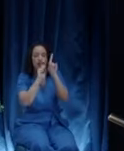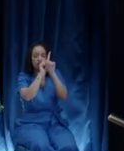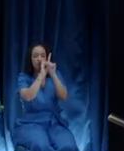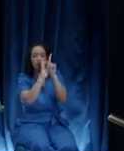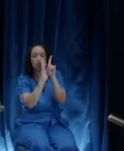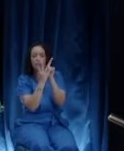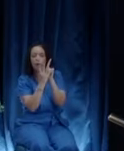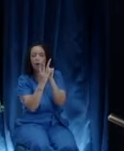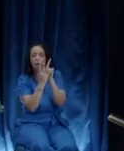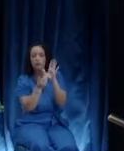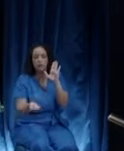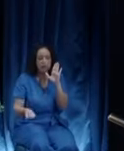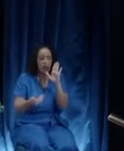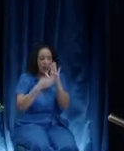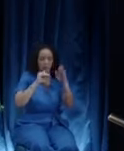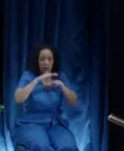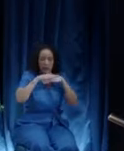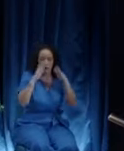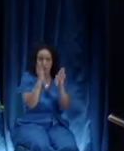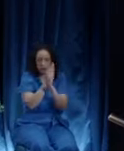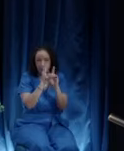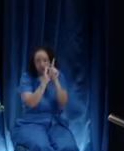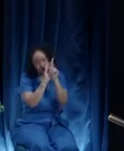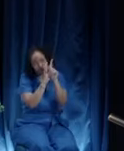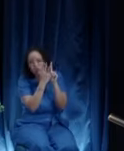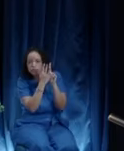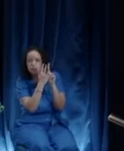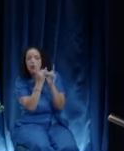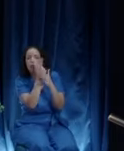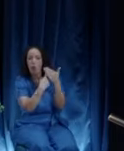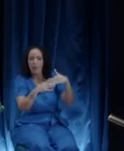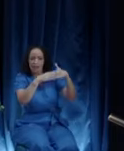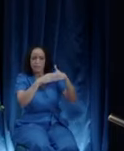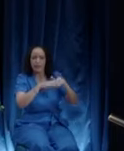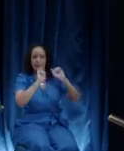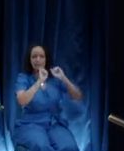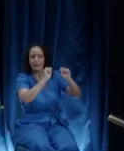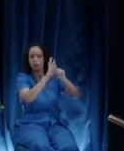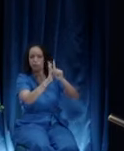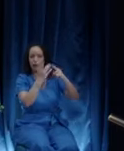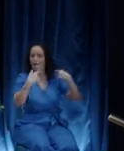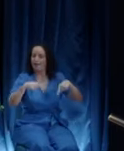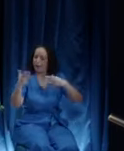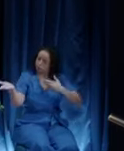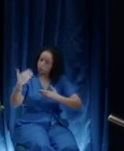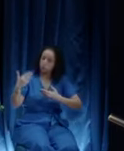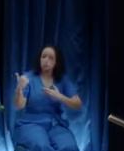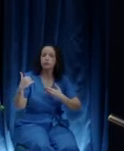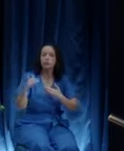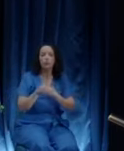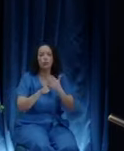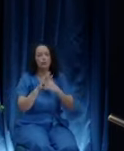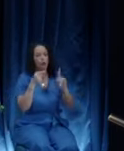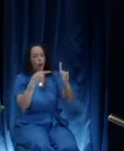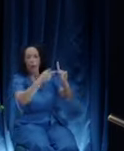royal apartments. It's an extra layer of privacy. And that means only his mates are allowed in, which immediately makes it the hot